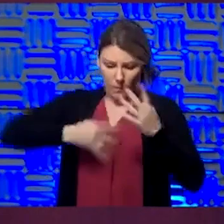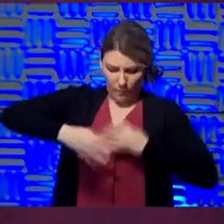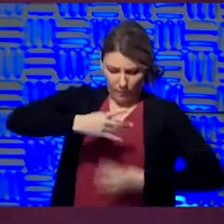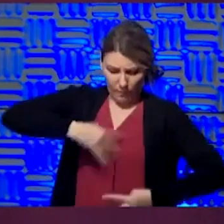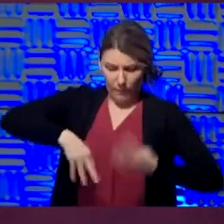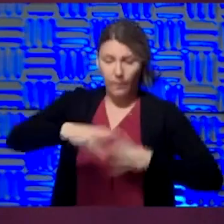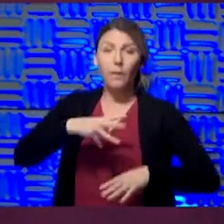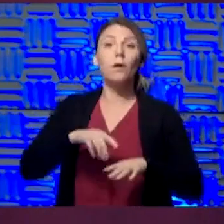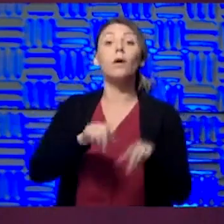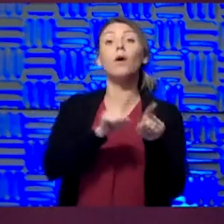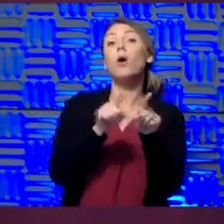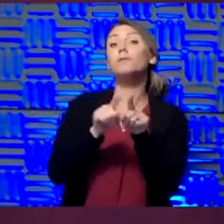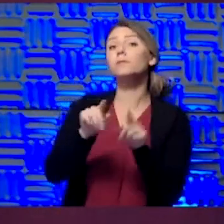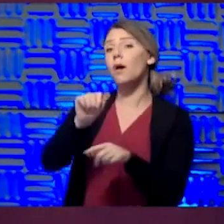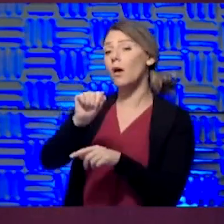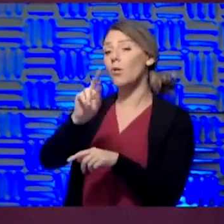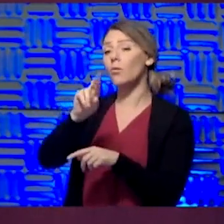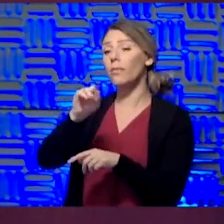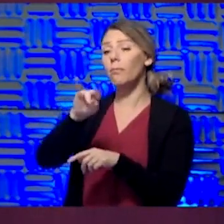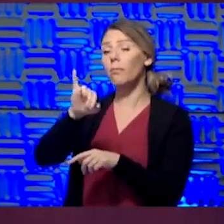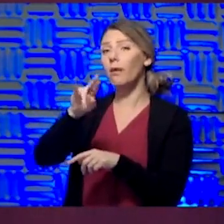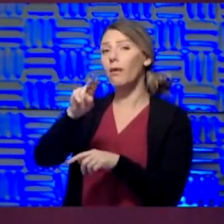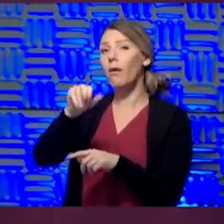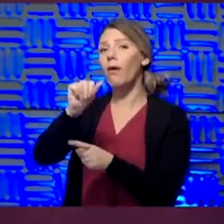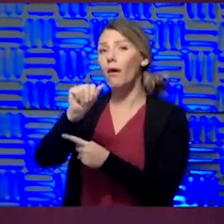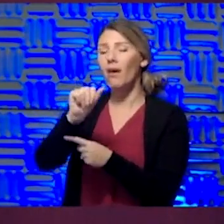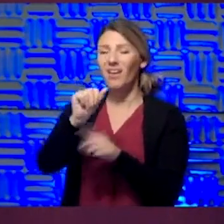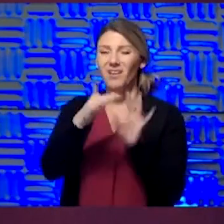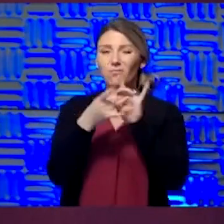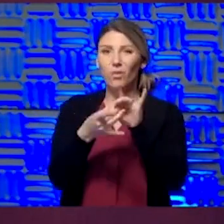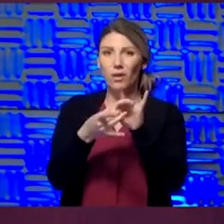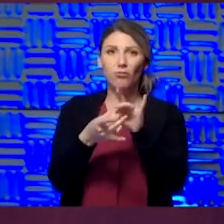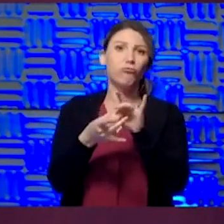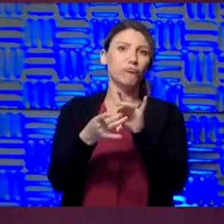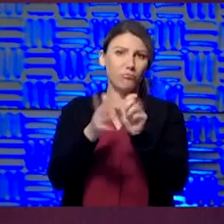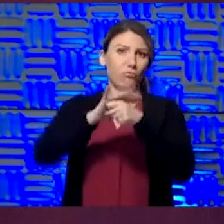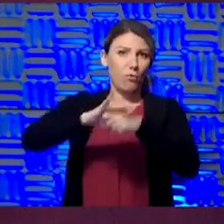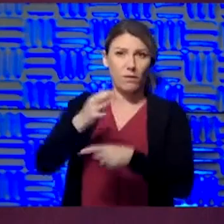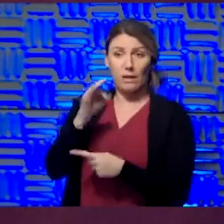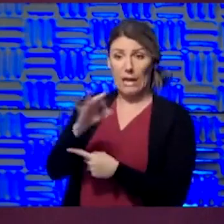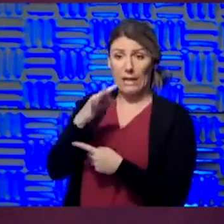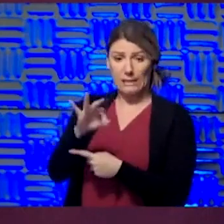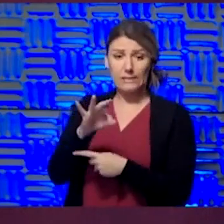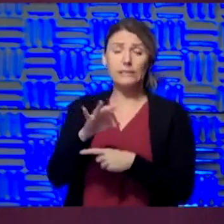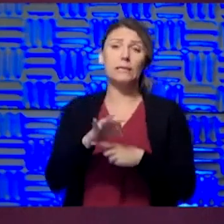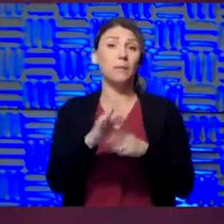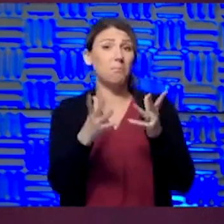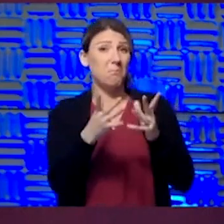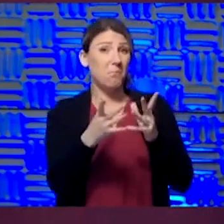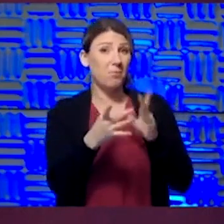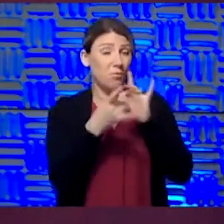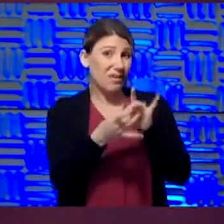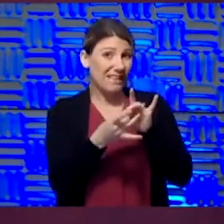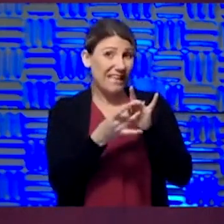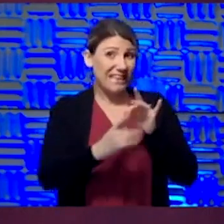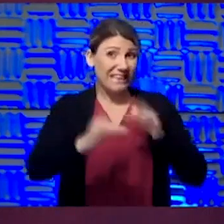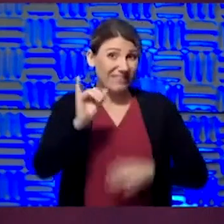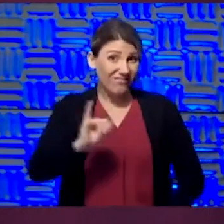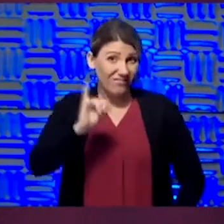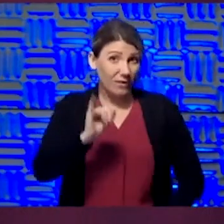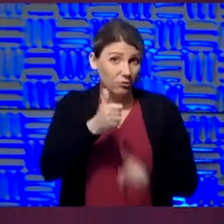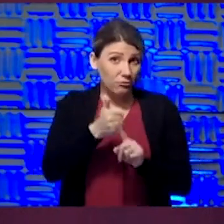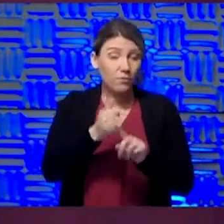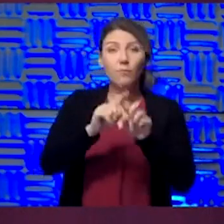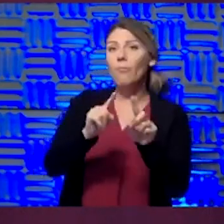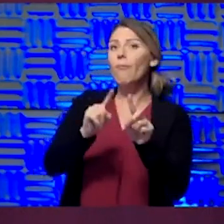arrhythmias seem to be also part of the COVID-19 picture. Some of it is due to the infection itself, but some of it is